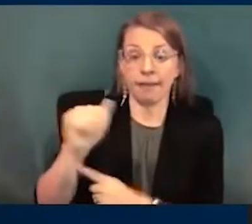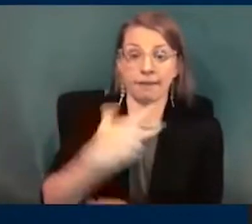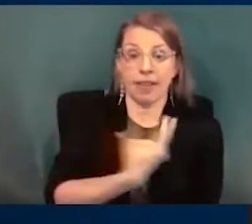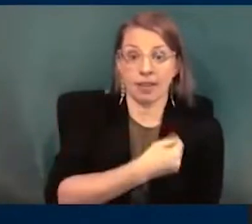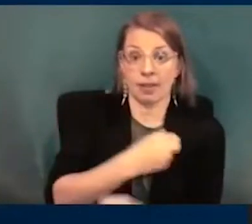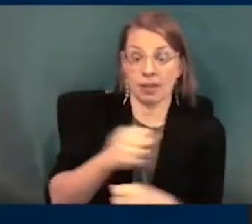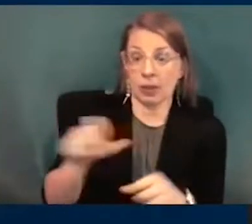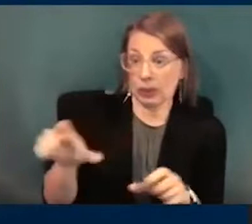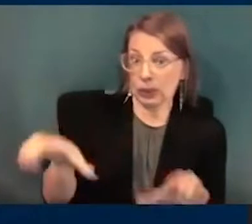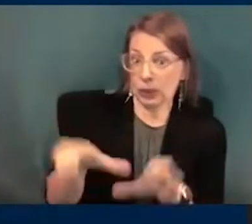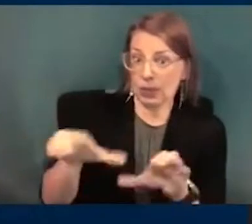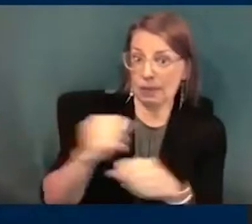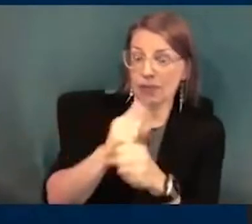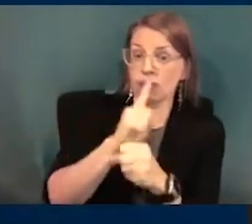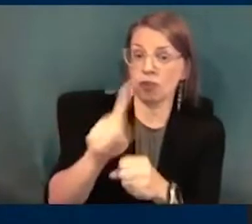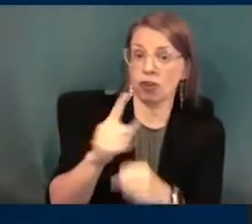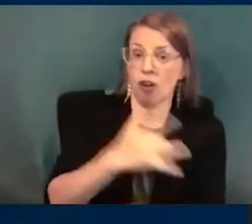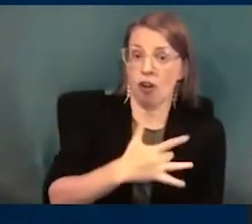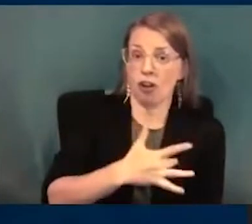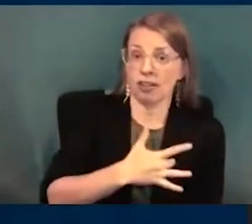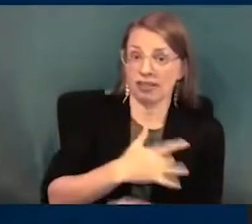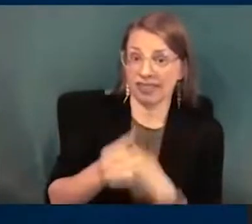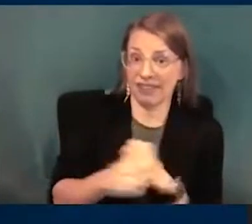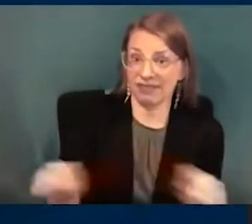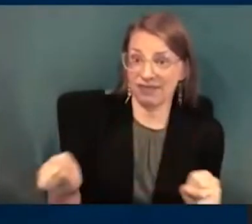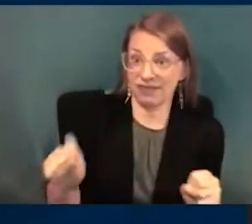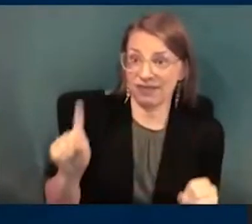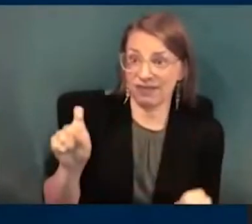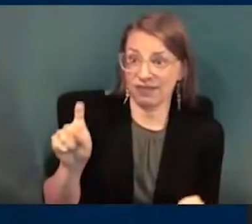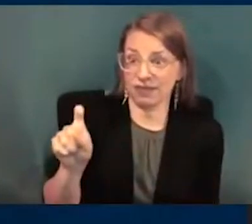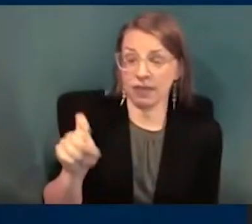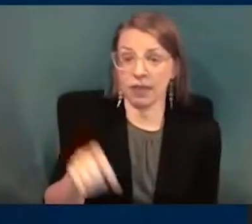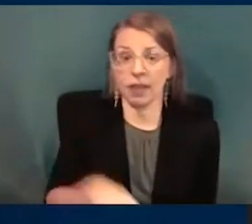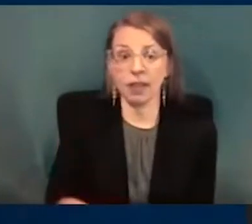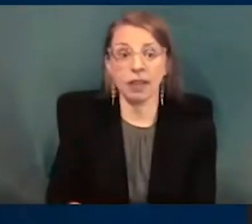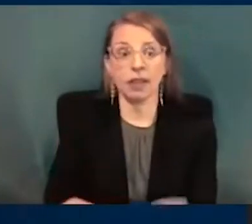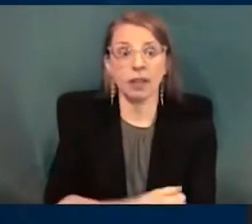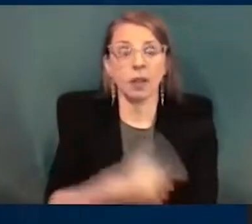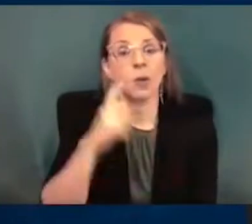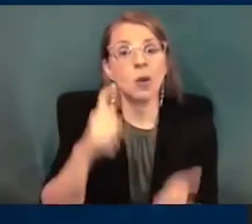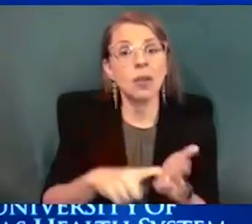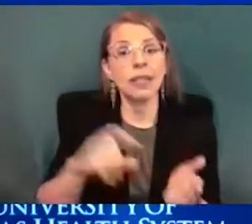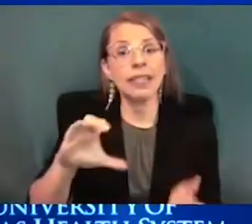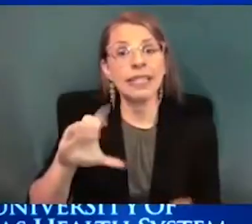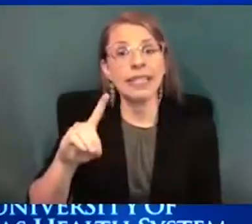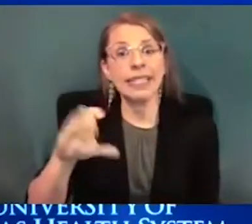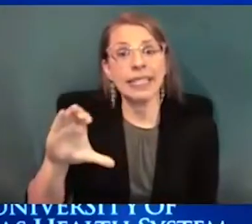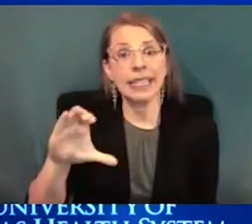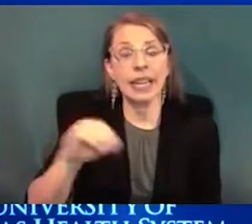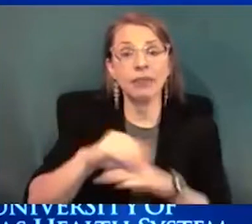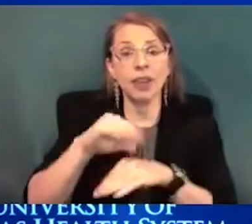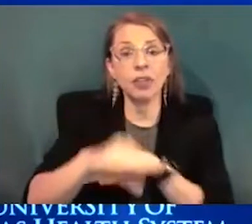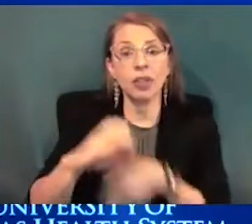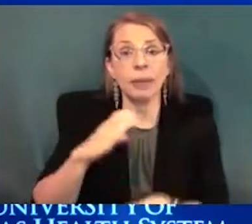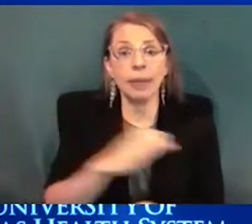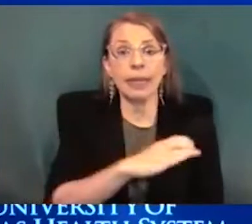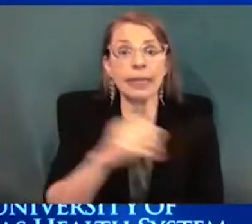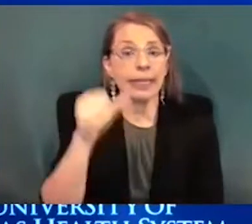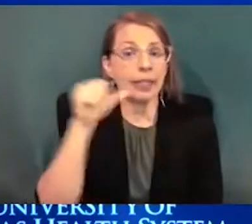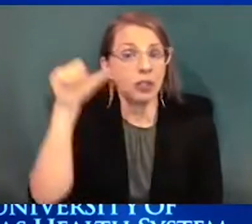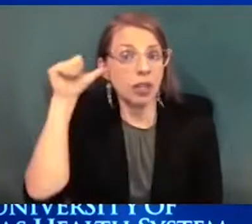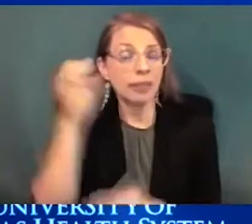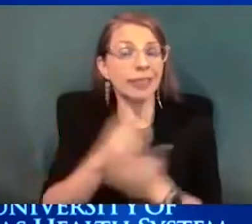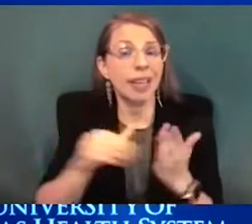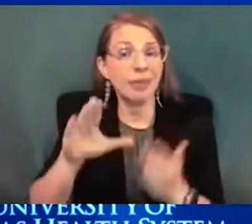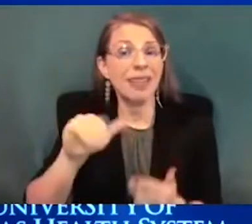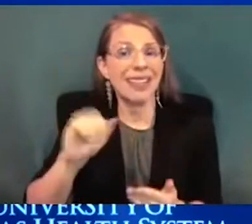their hearts are okay? Yeah, good question. We're seeing that the CDC Advisory Committee came out yesterday and said, listen, there are some cases of myocarditis.